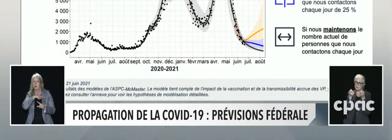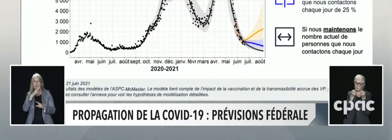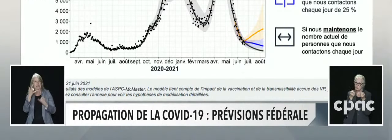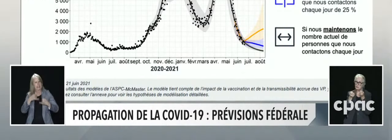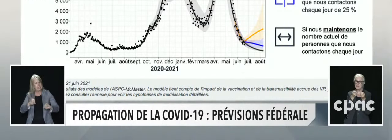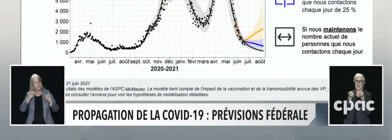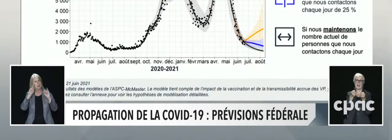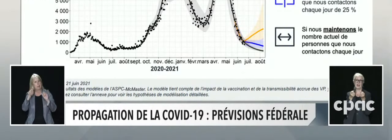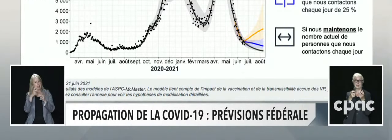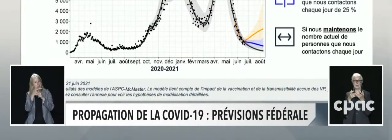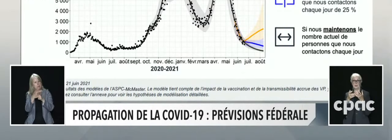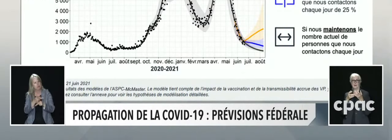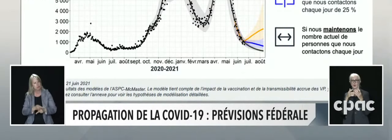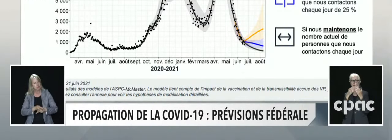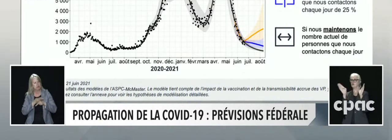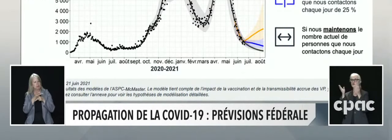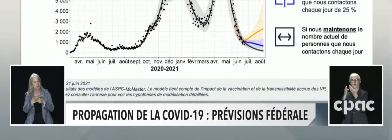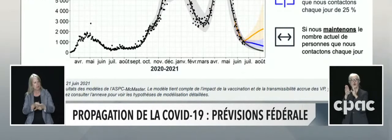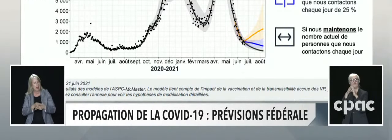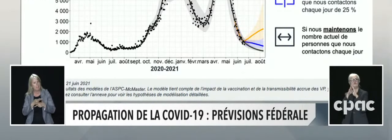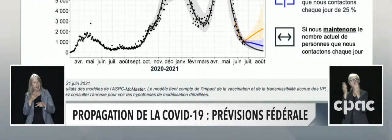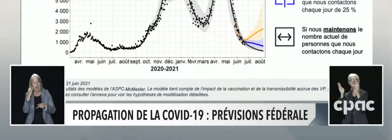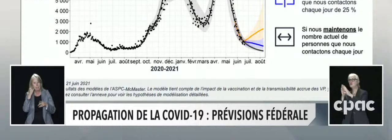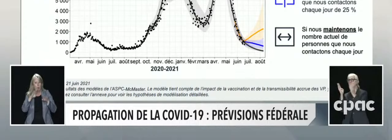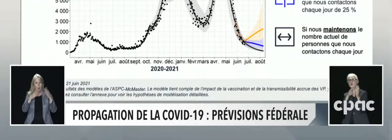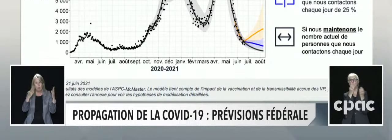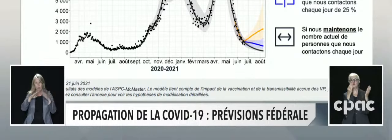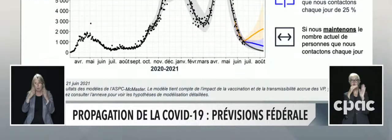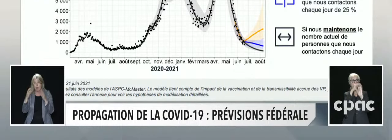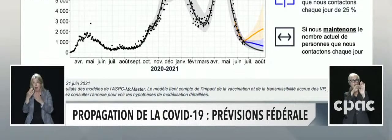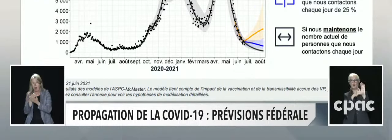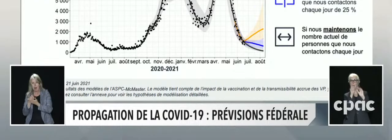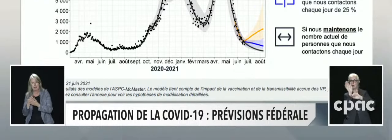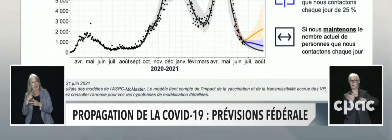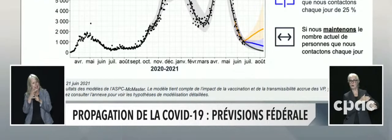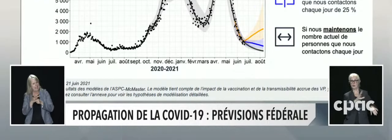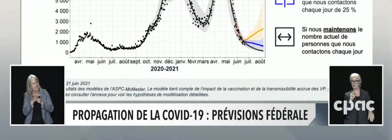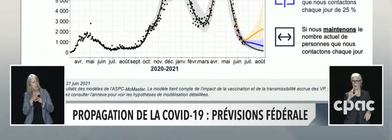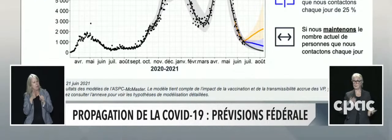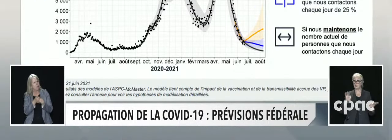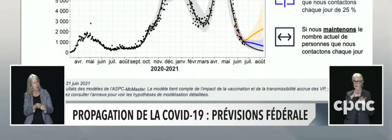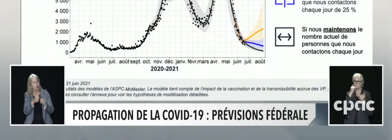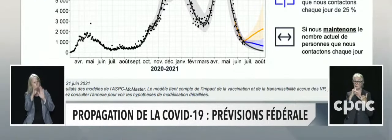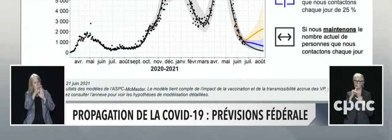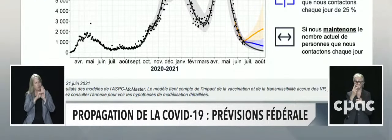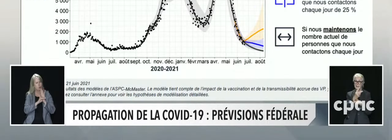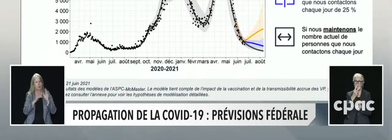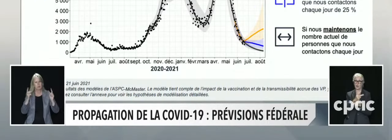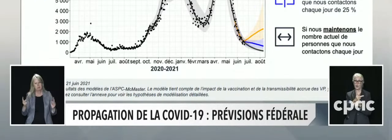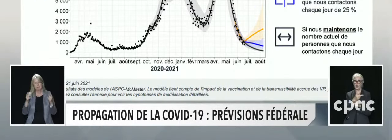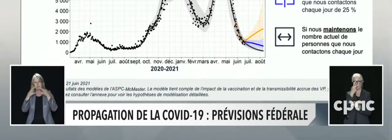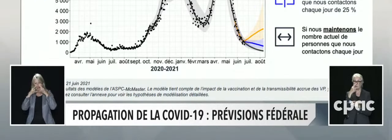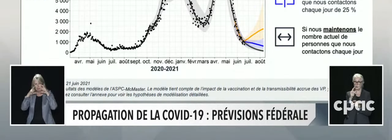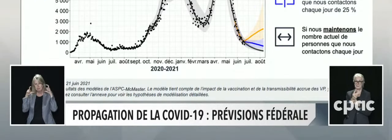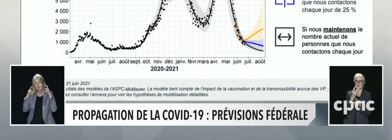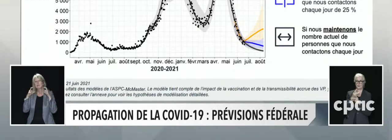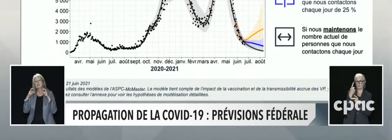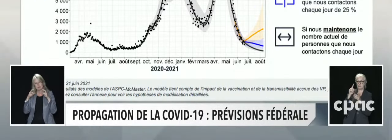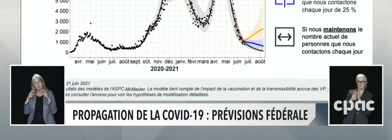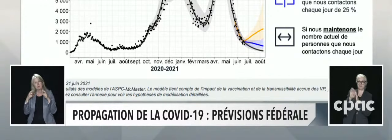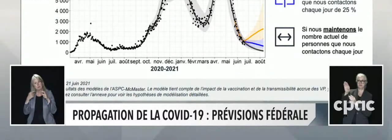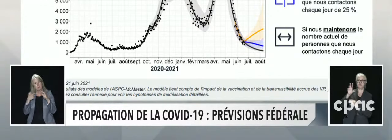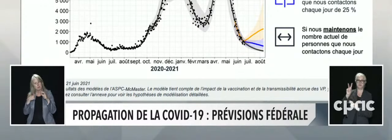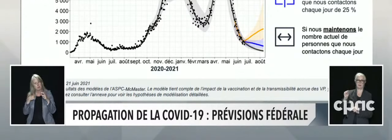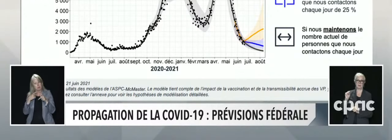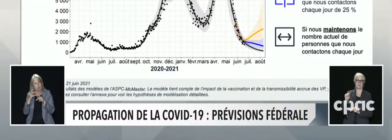de l'assouplissement des mesures sanitaires et de demeurer vigilant quant aux signes de recrudescence et de continuer